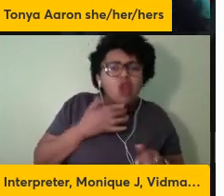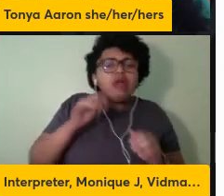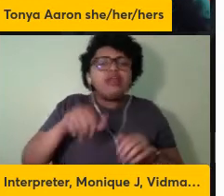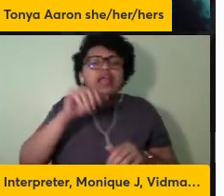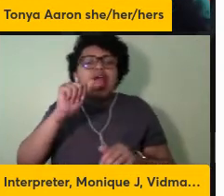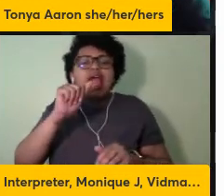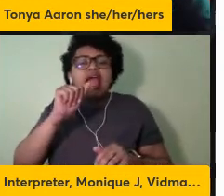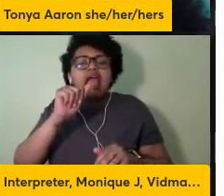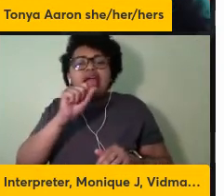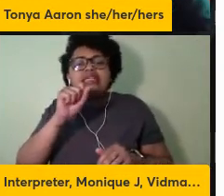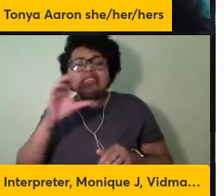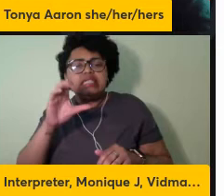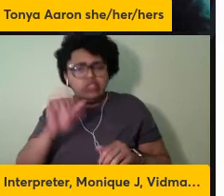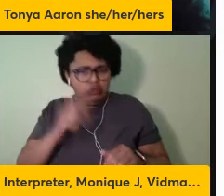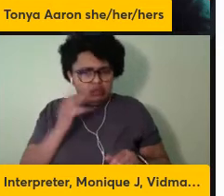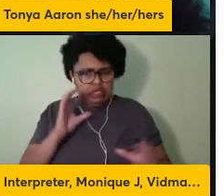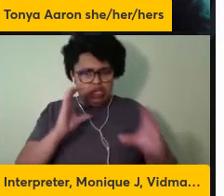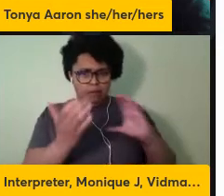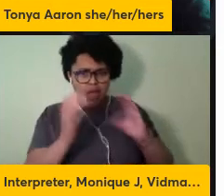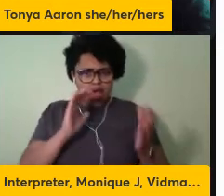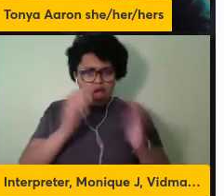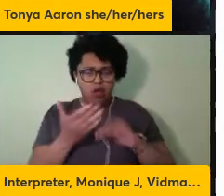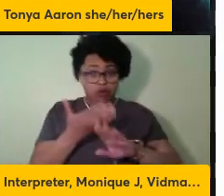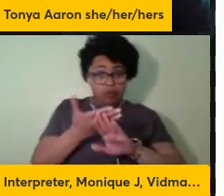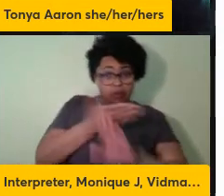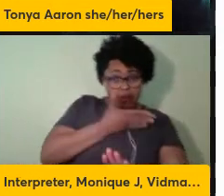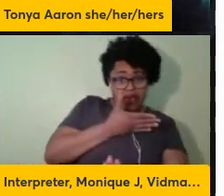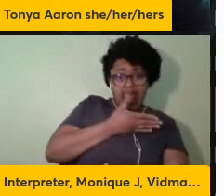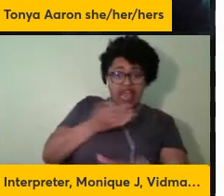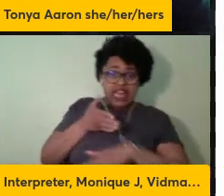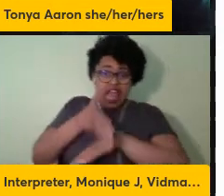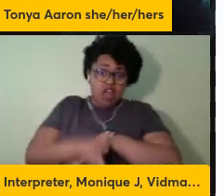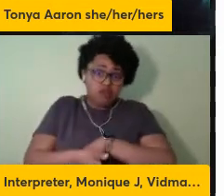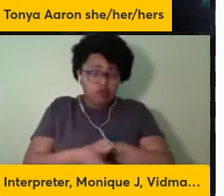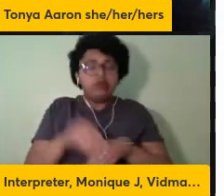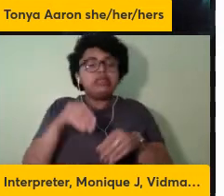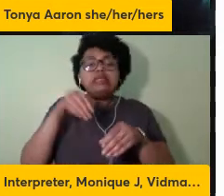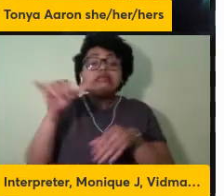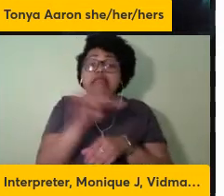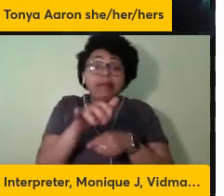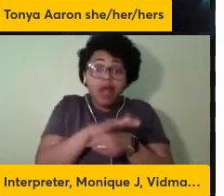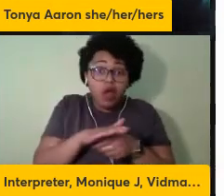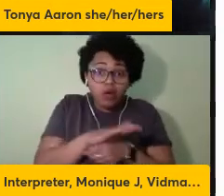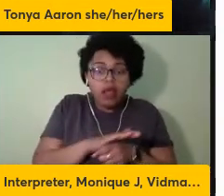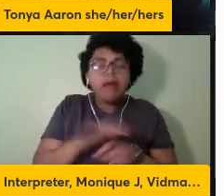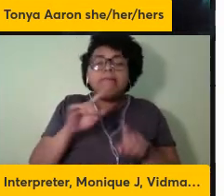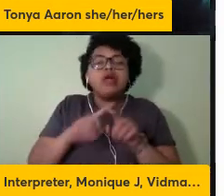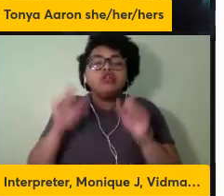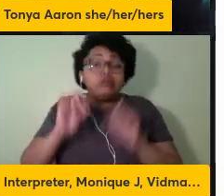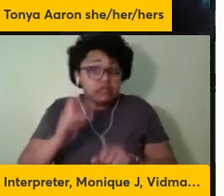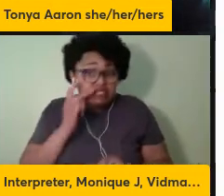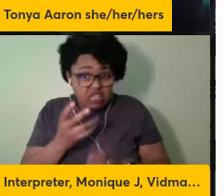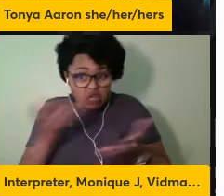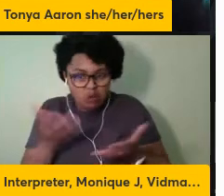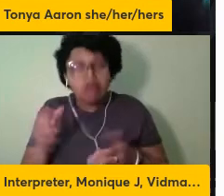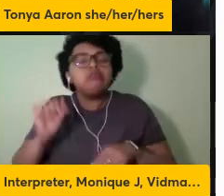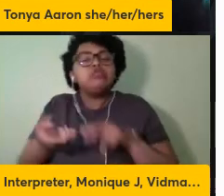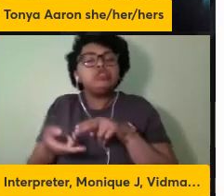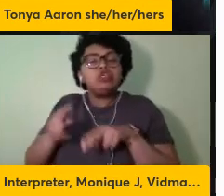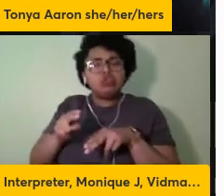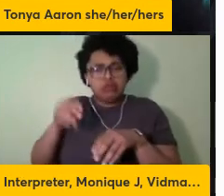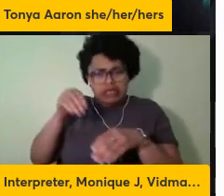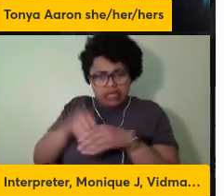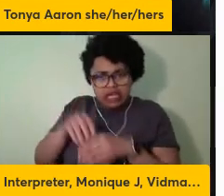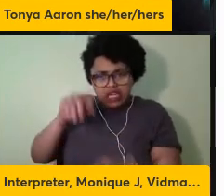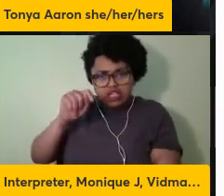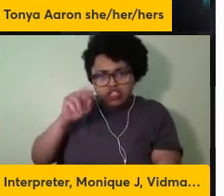TNF-alpha treatment in the same location. And what you can see is with TNF-alpha treatment, there's an increase in track